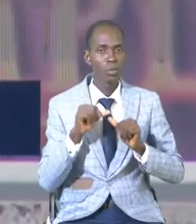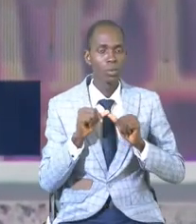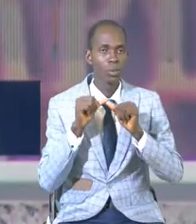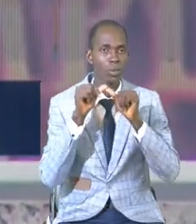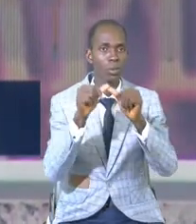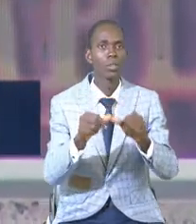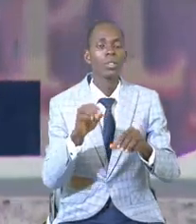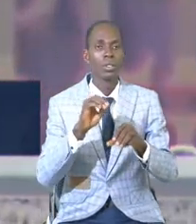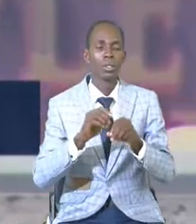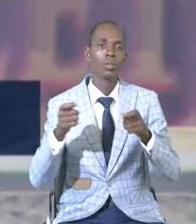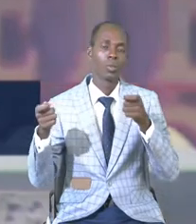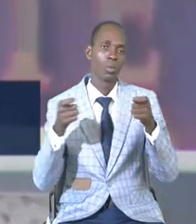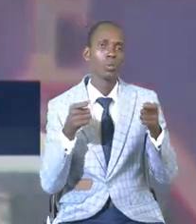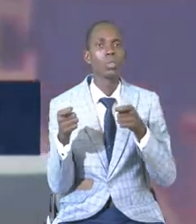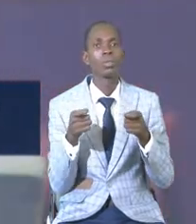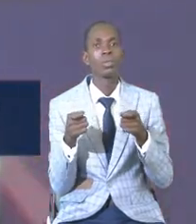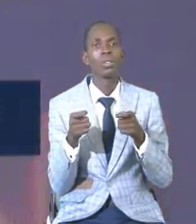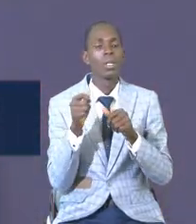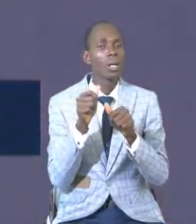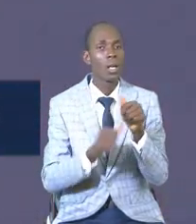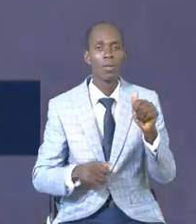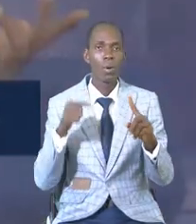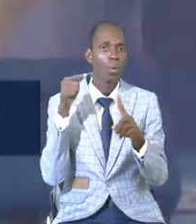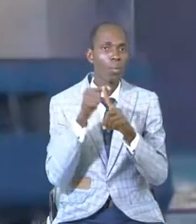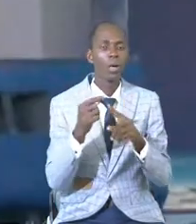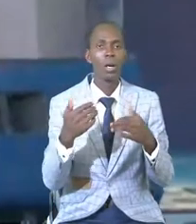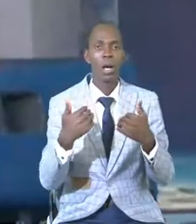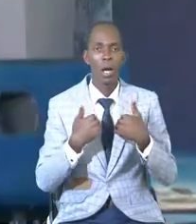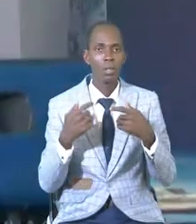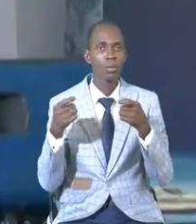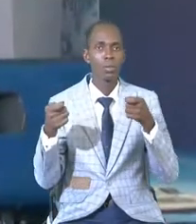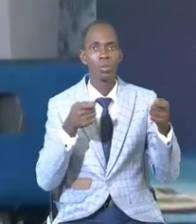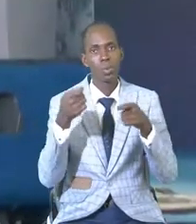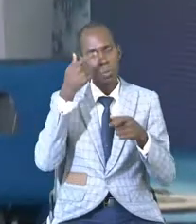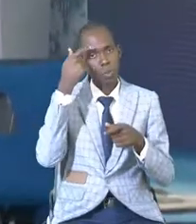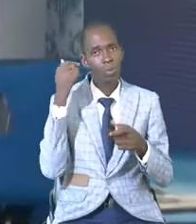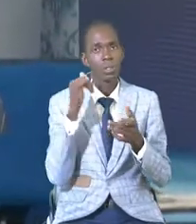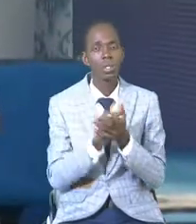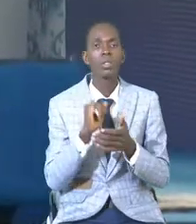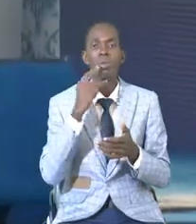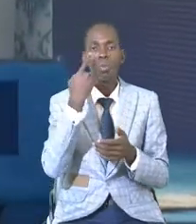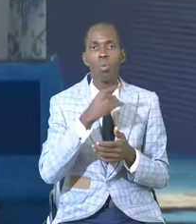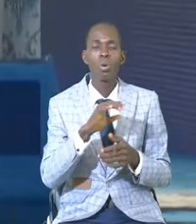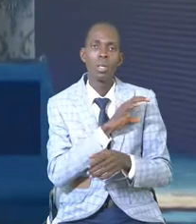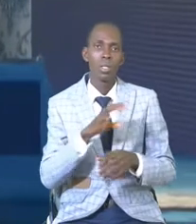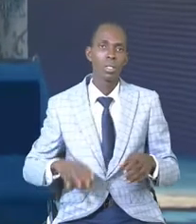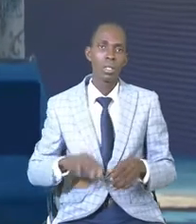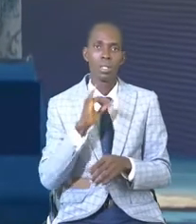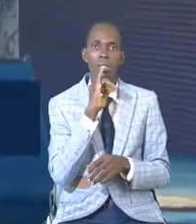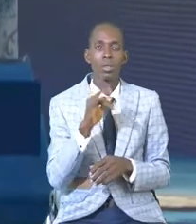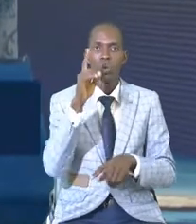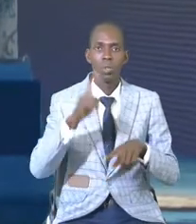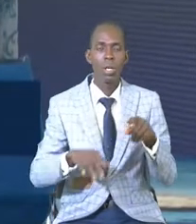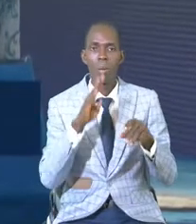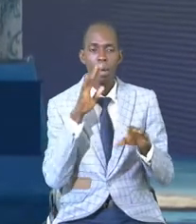in dominion. Every point has dominion because that's who Christ is. You cannot be married to